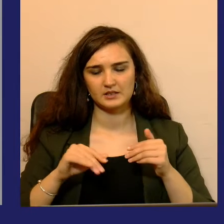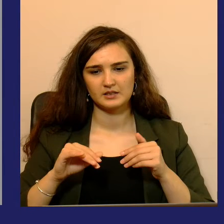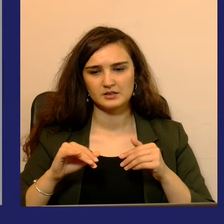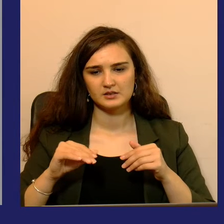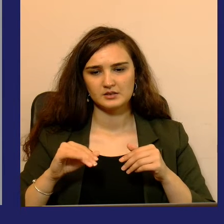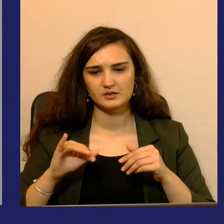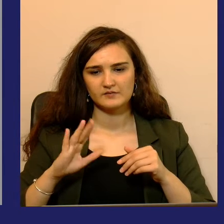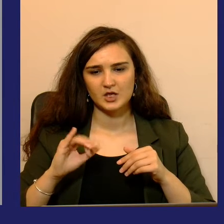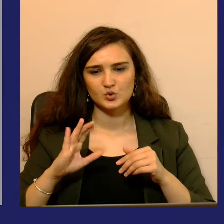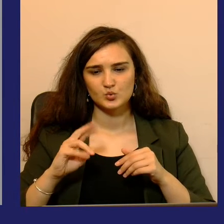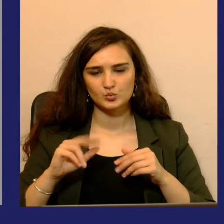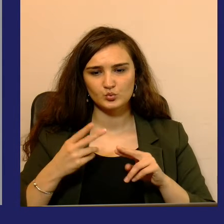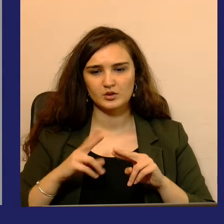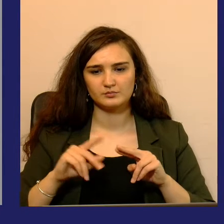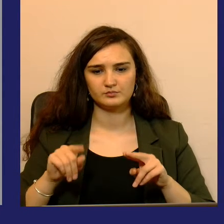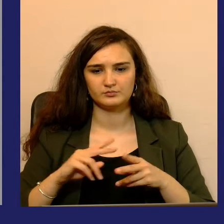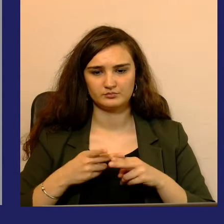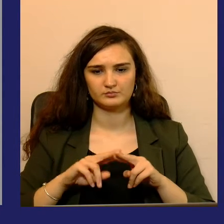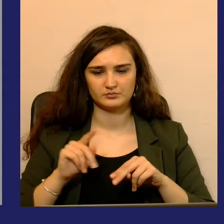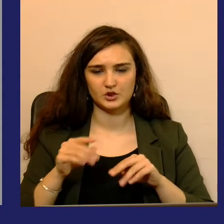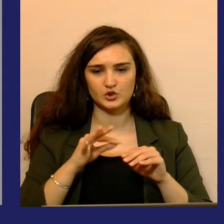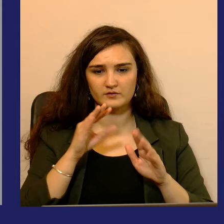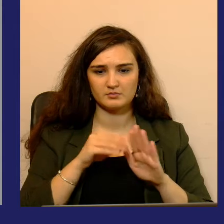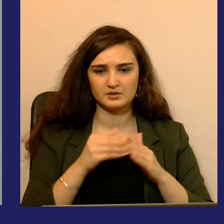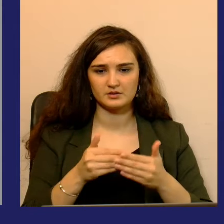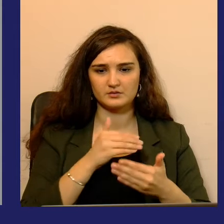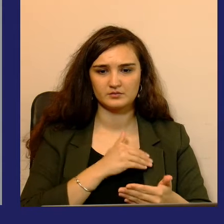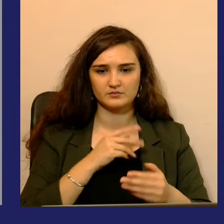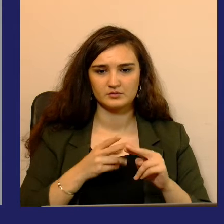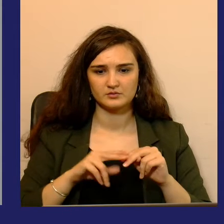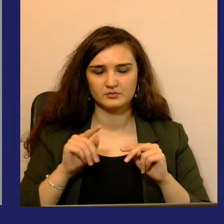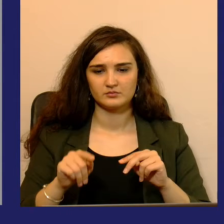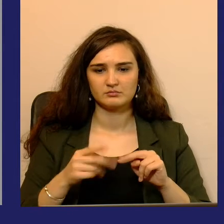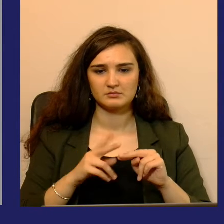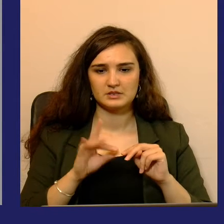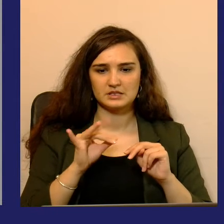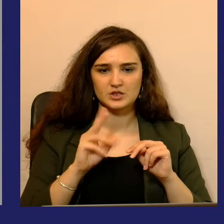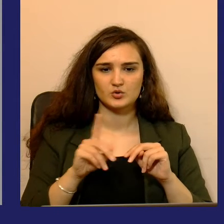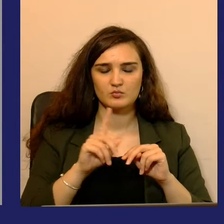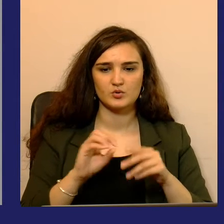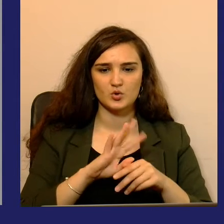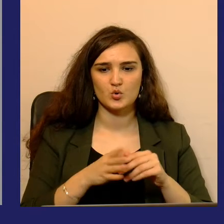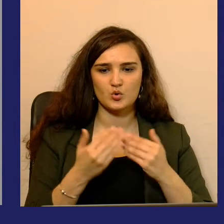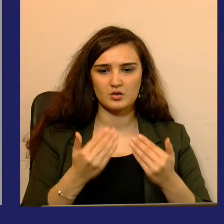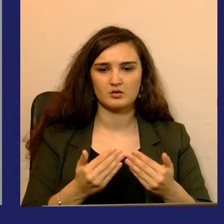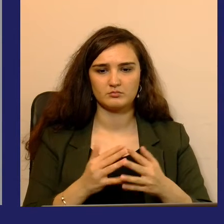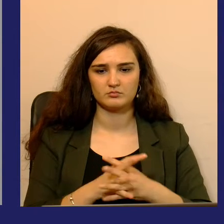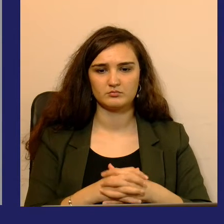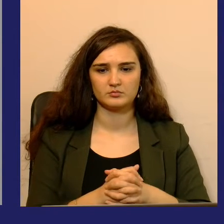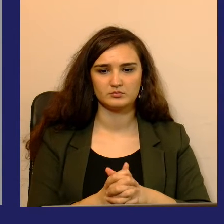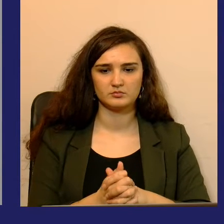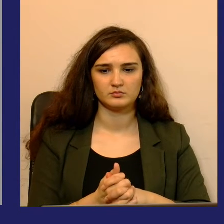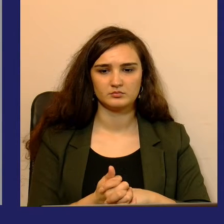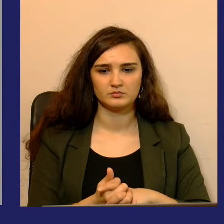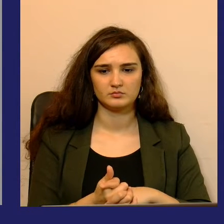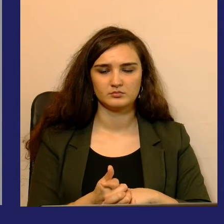elections, the risk of the coronavirus crisis being exploited by the ruling Georgian Dream